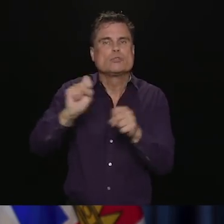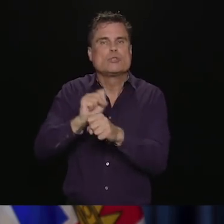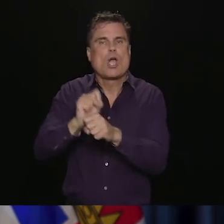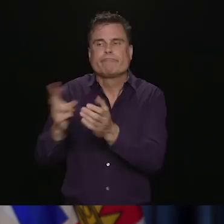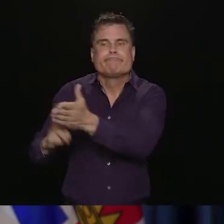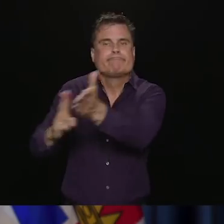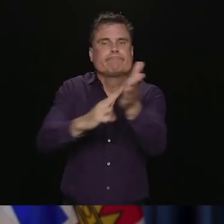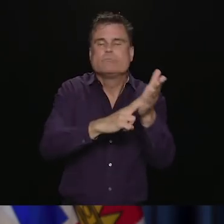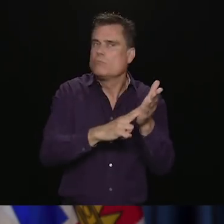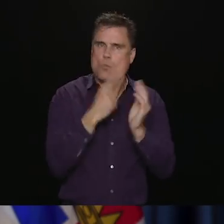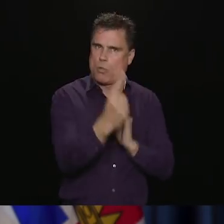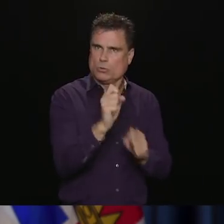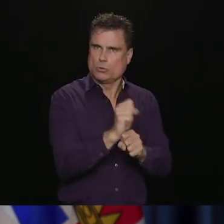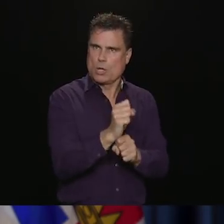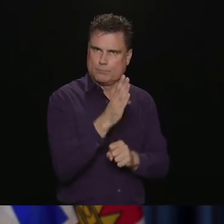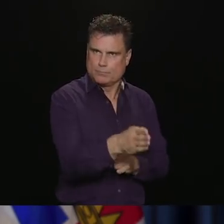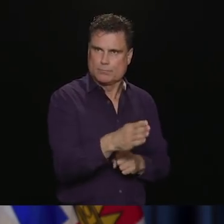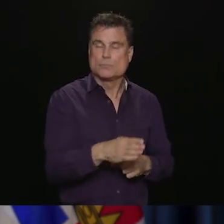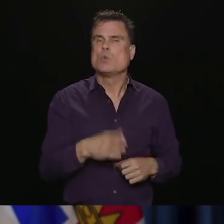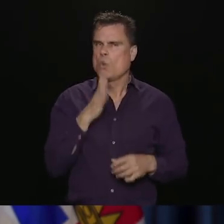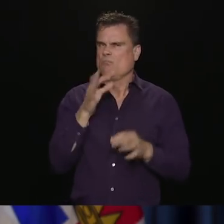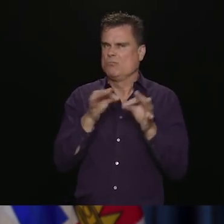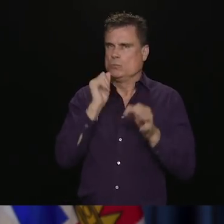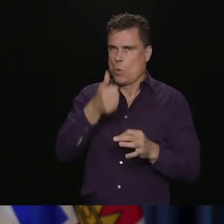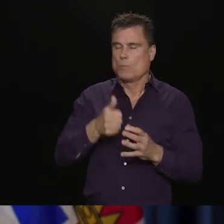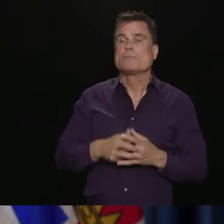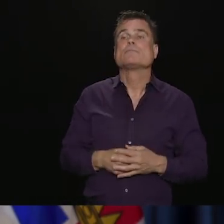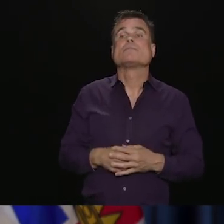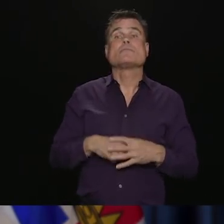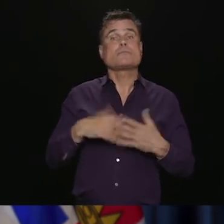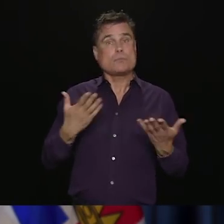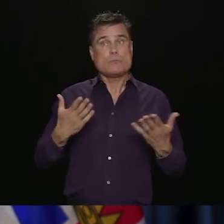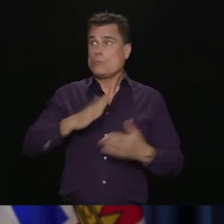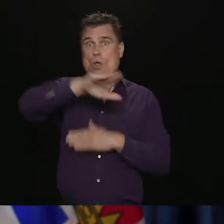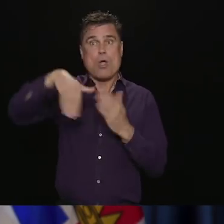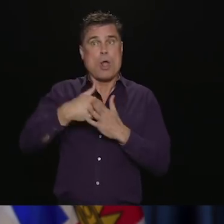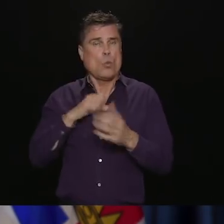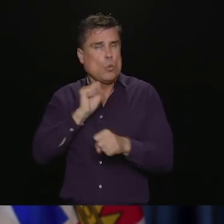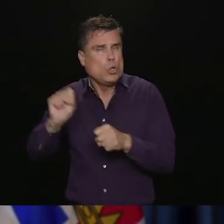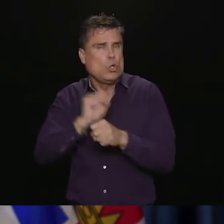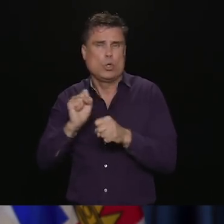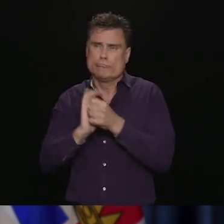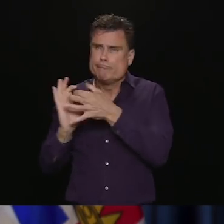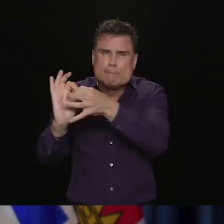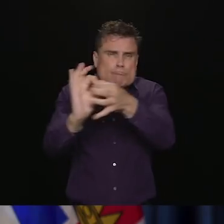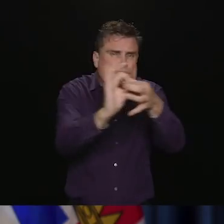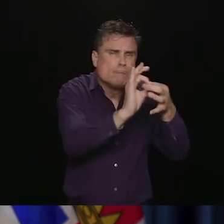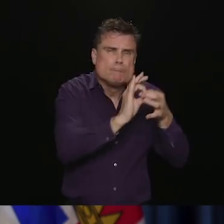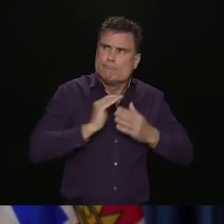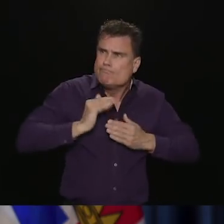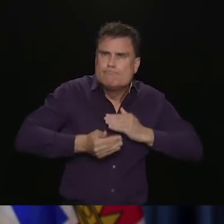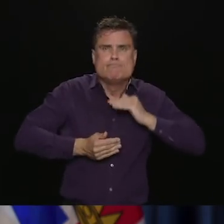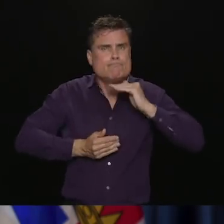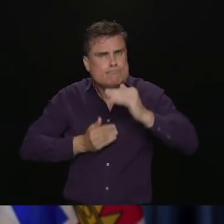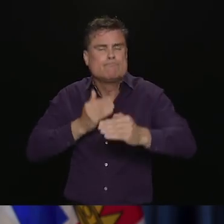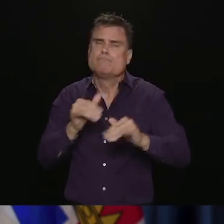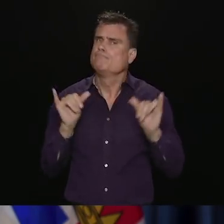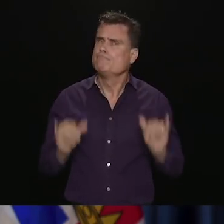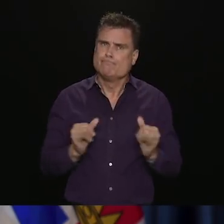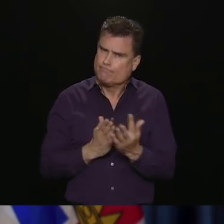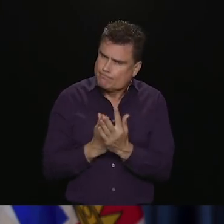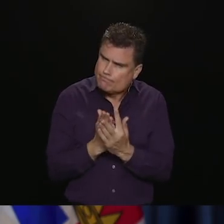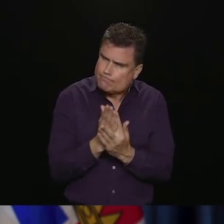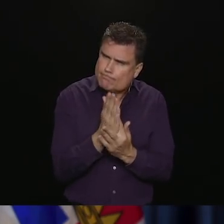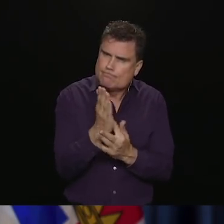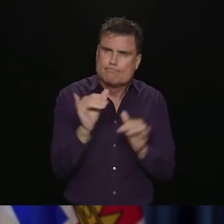These words speak to the importance of each of us staying 100% all in on our BC COVID-19 response. Essential, crucial,